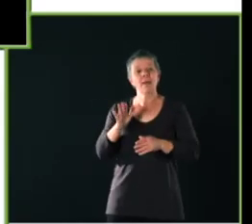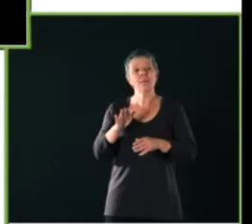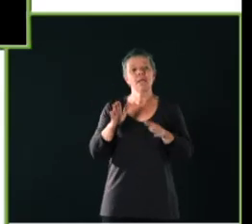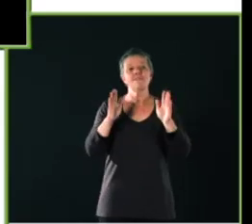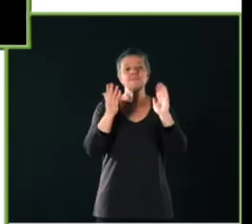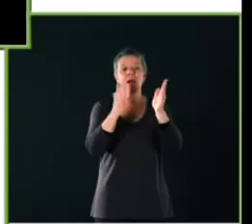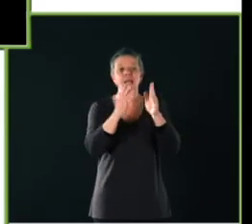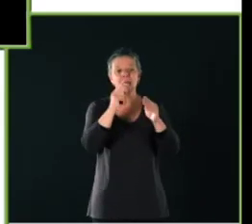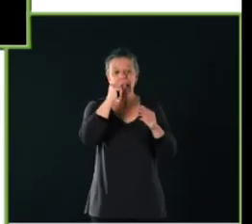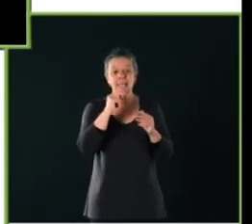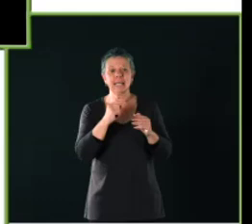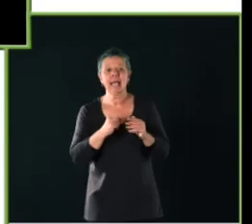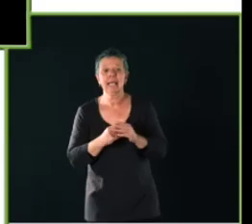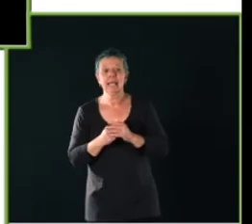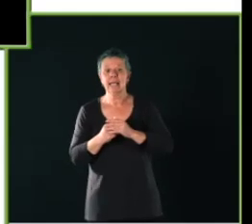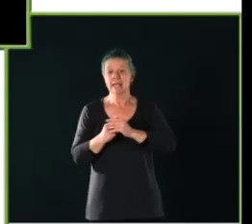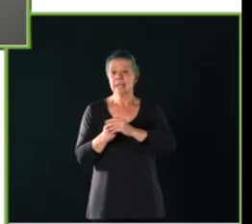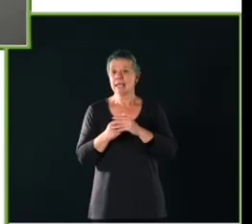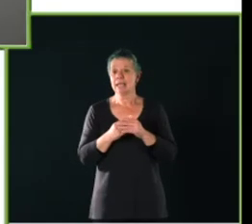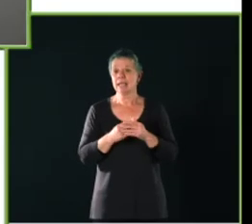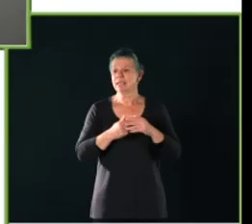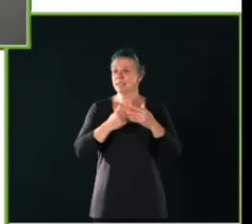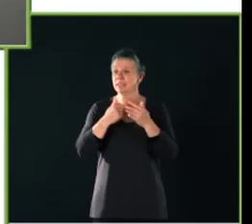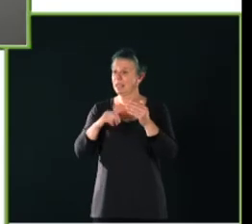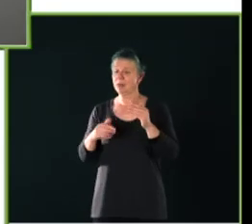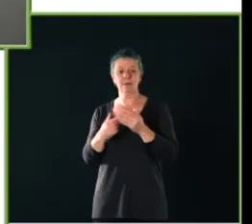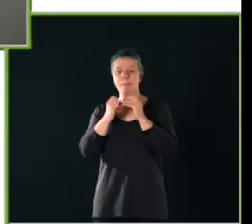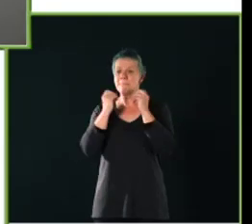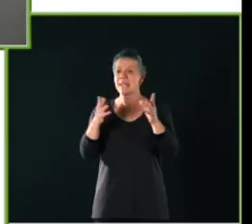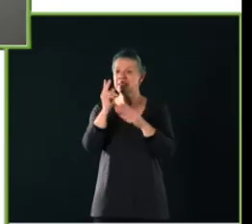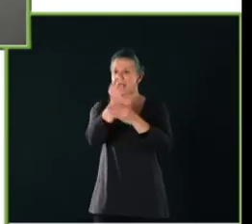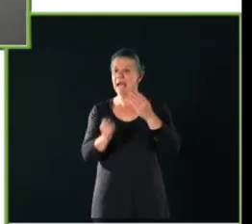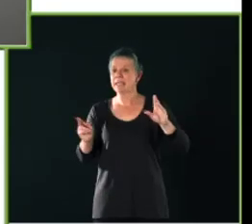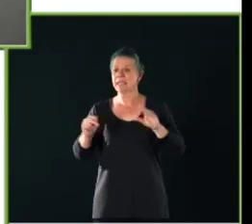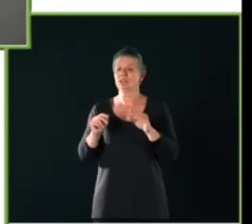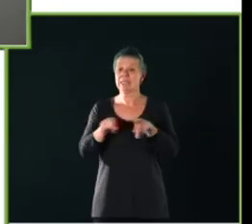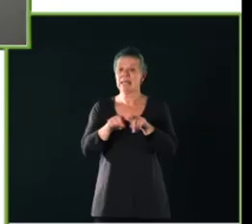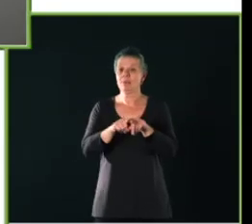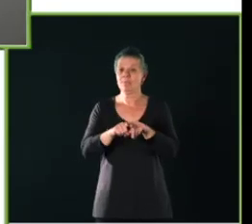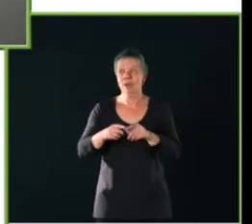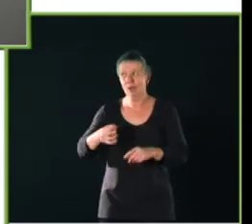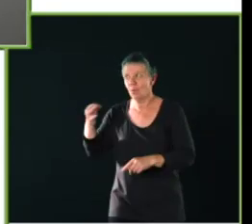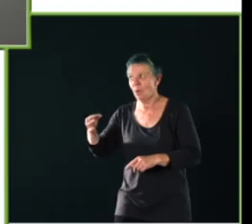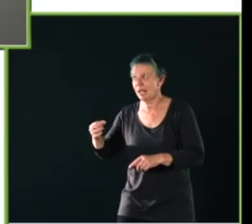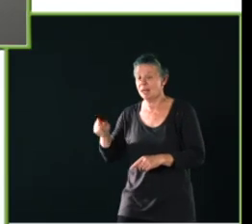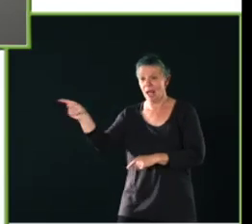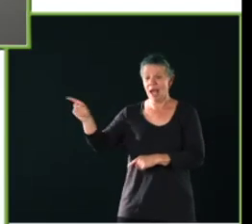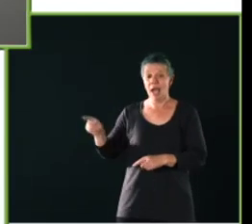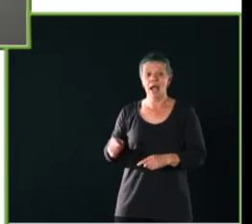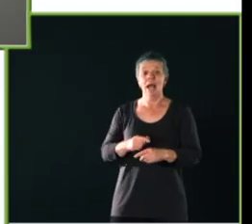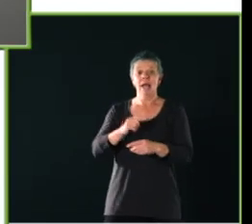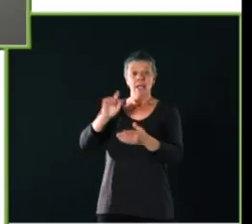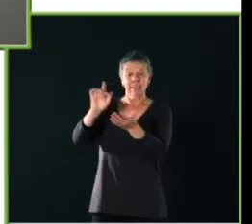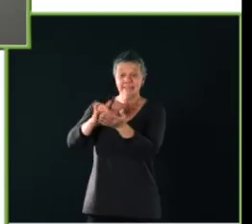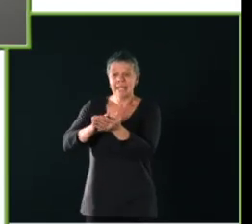Wait for it. The Hihiawa Cultural Centre has been planned for many years. It will be